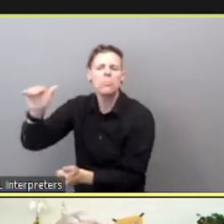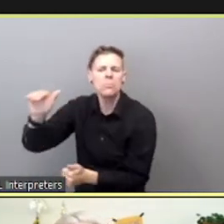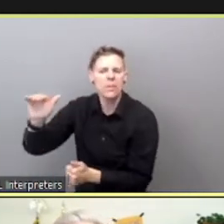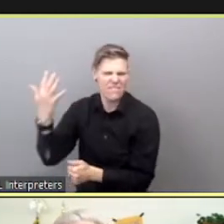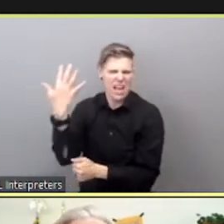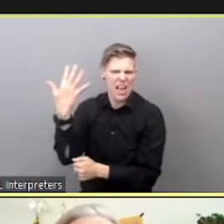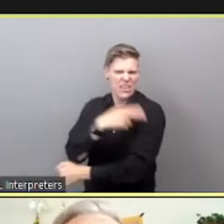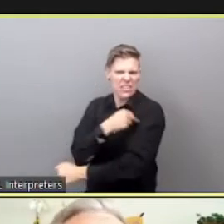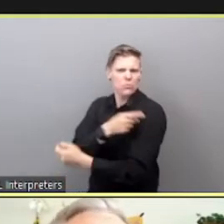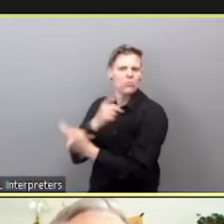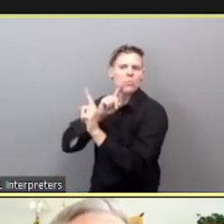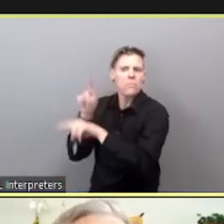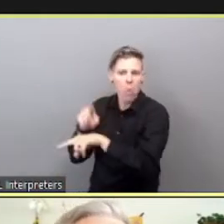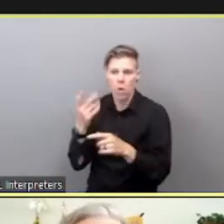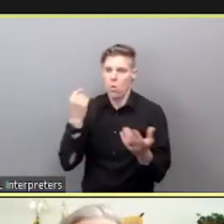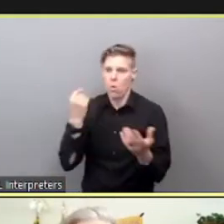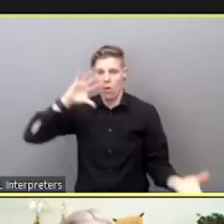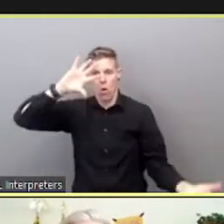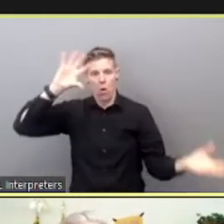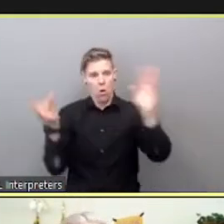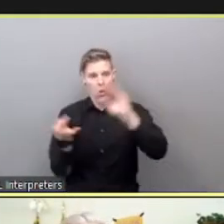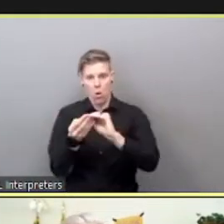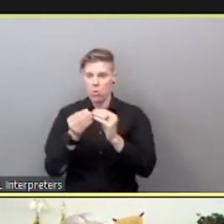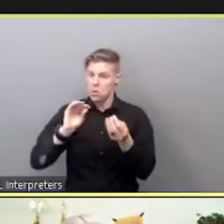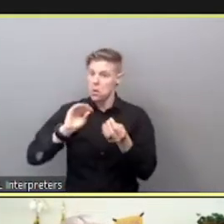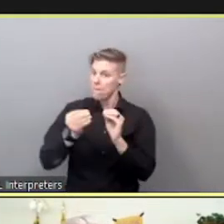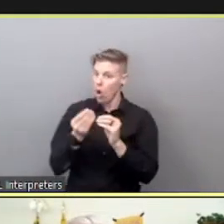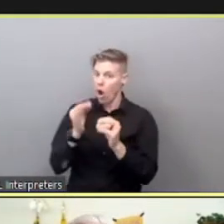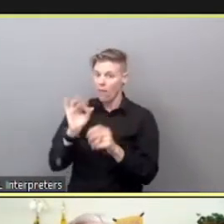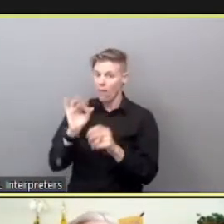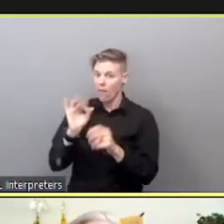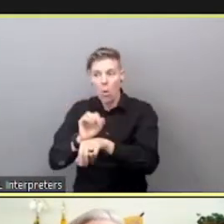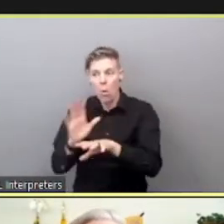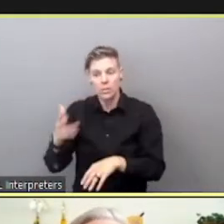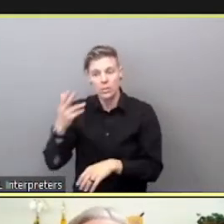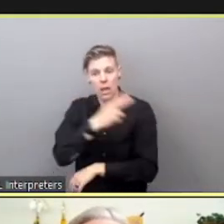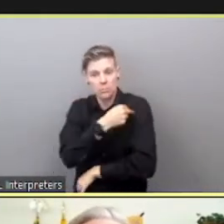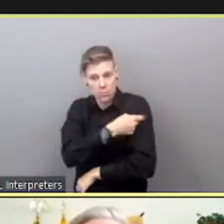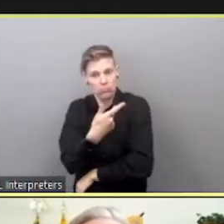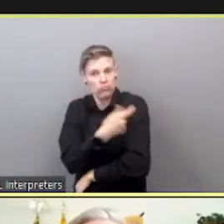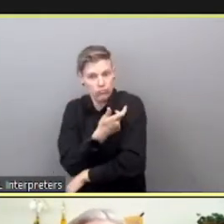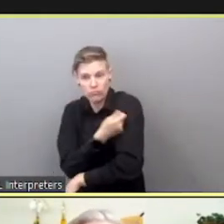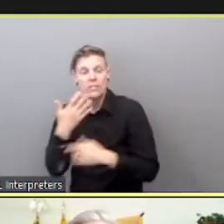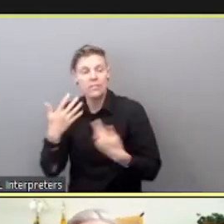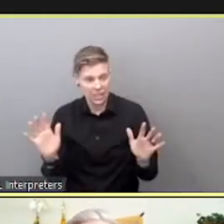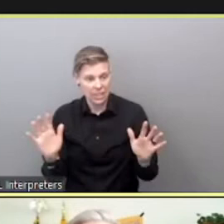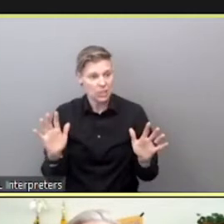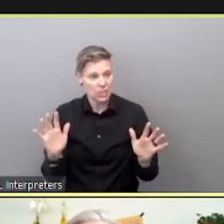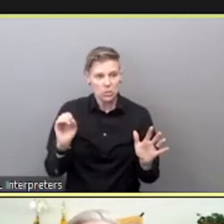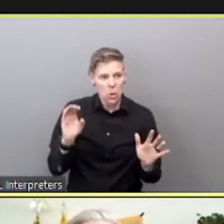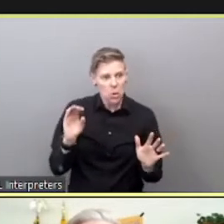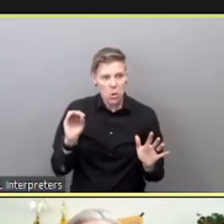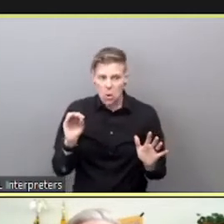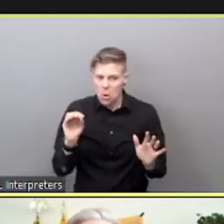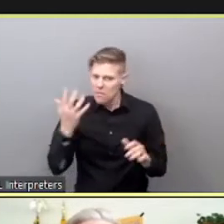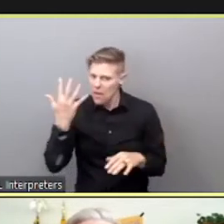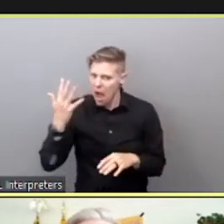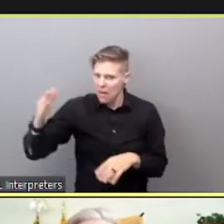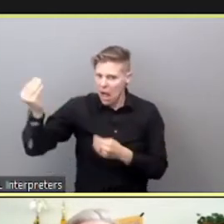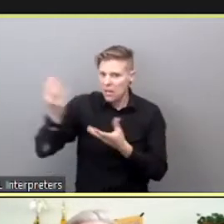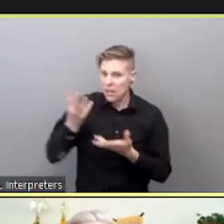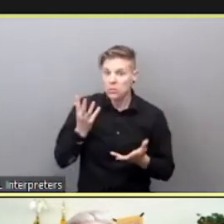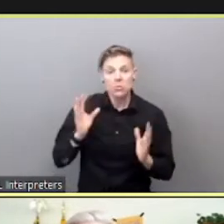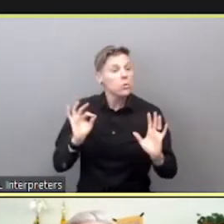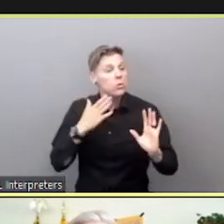are reporting, and of the 5 this week who didn't report, 3 of them actually had been reporting regularly. So we'll circle back with